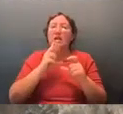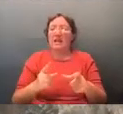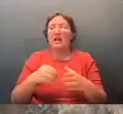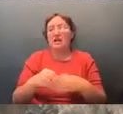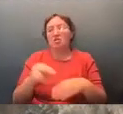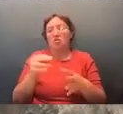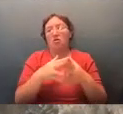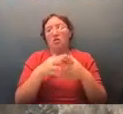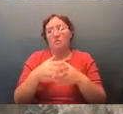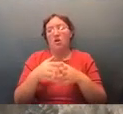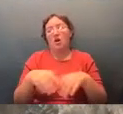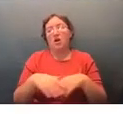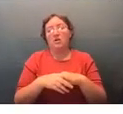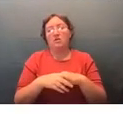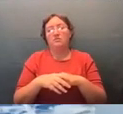America.